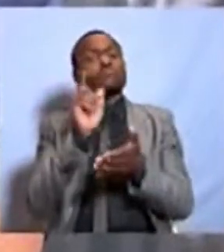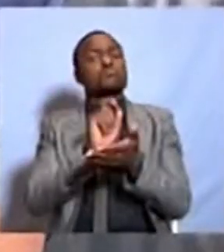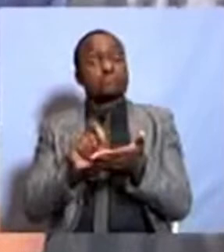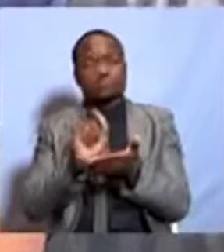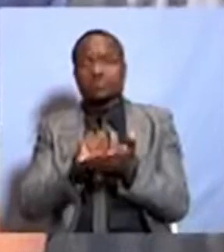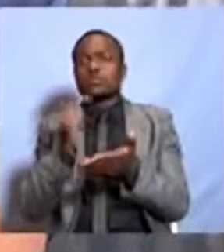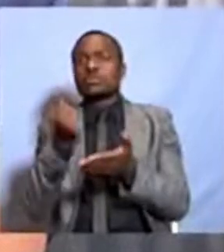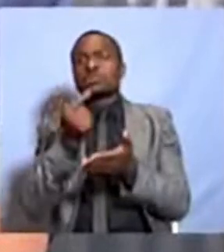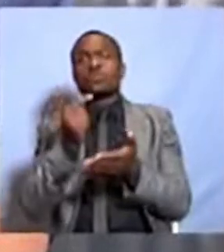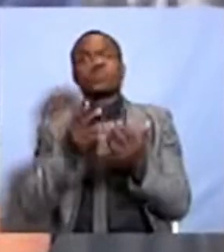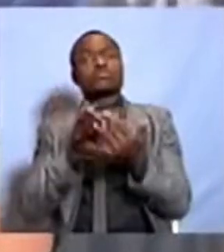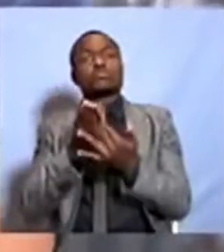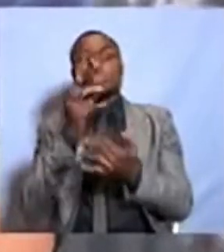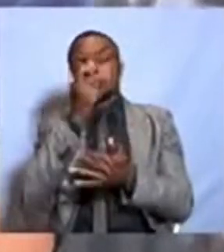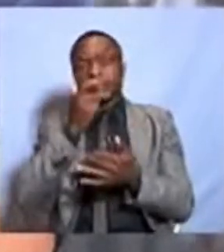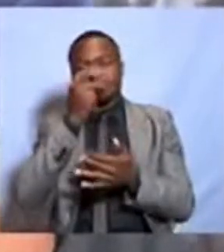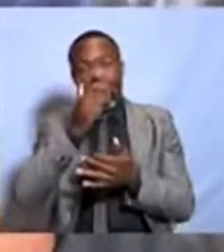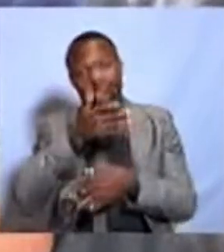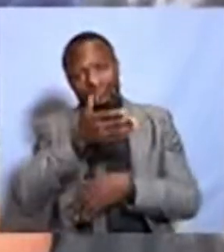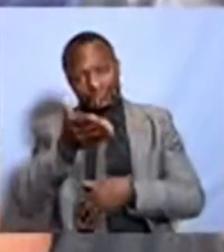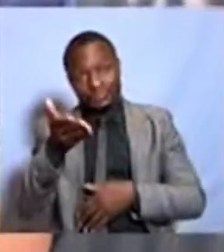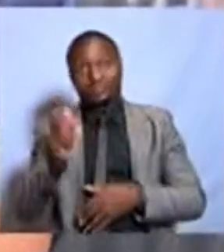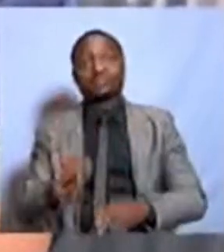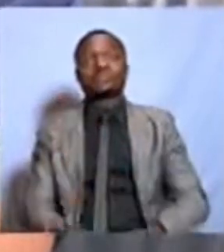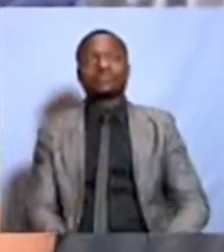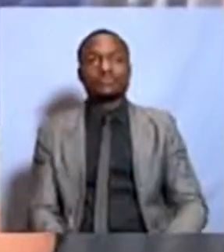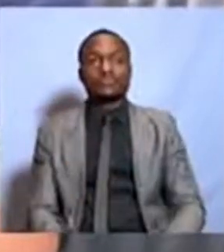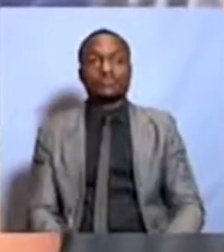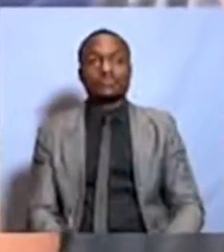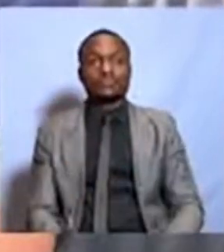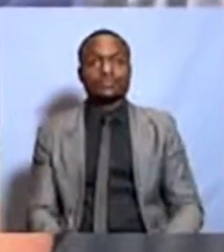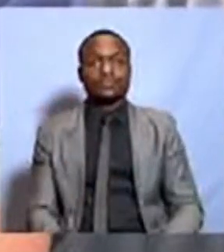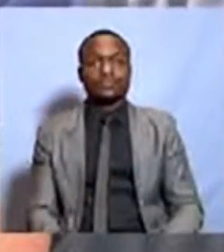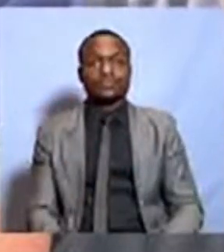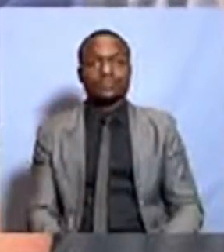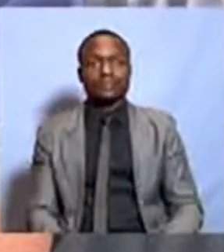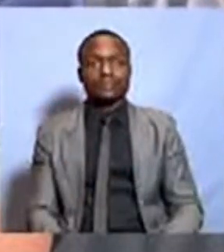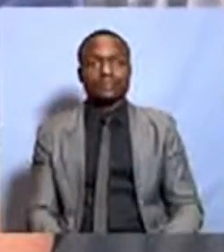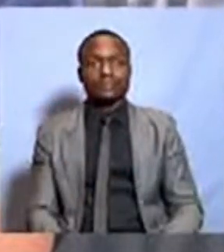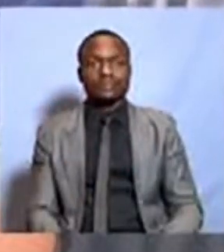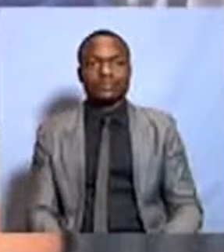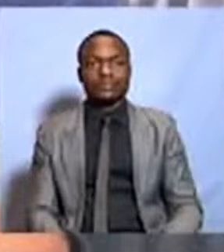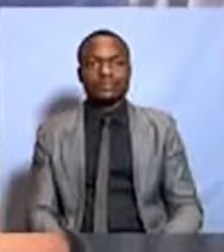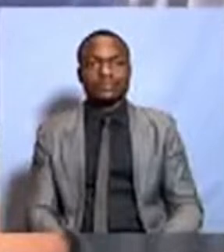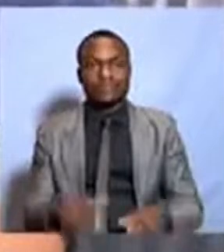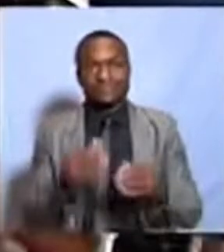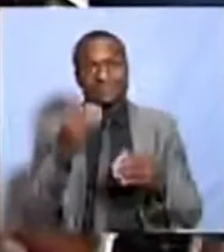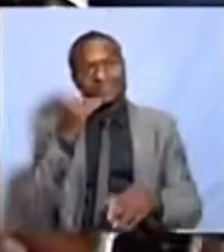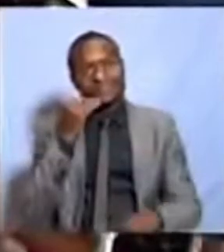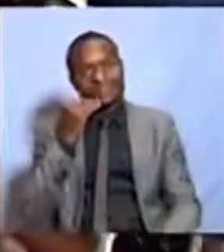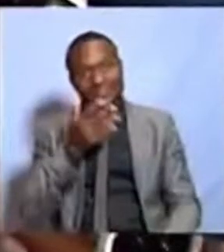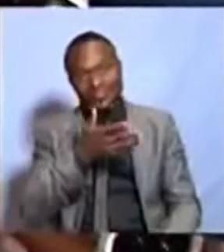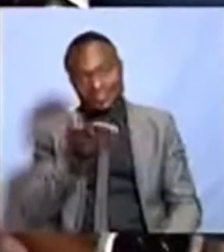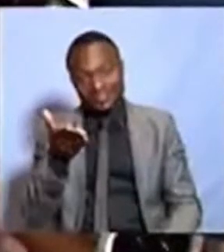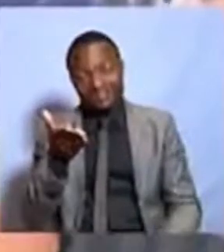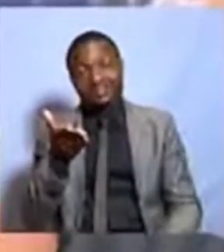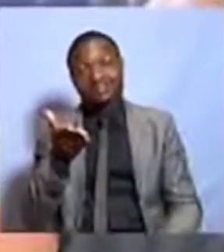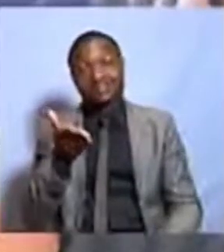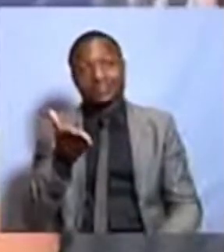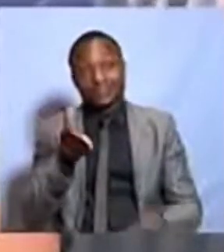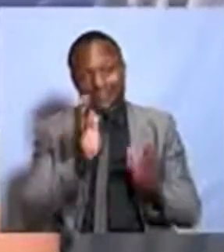a speech. I think that's... Okay, thank you so very much. Yes. It starts from planning,